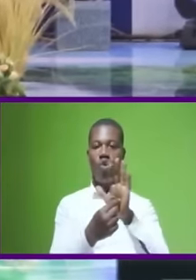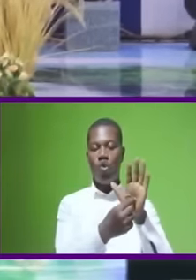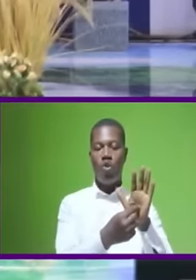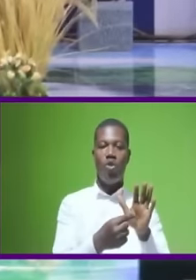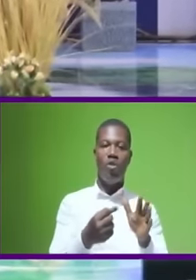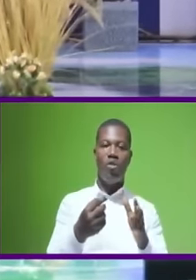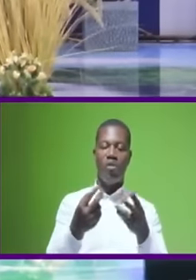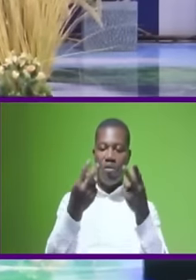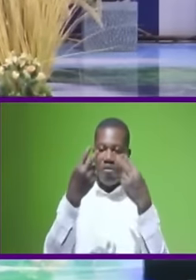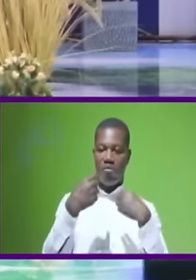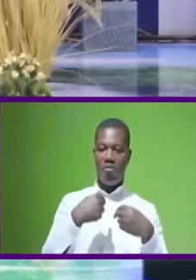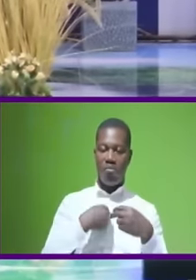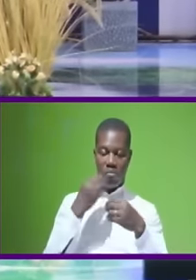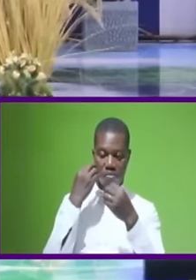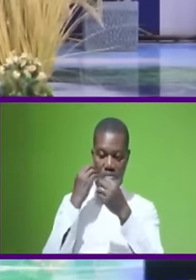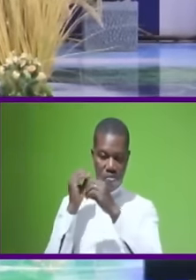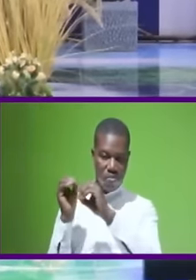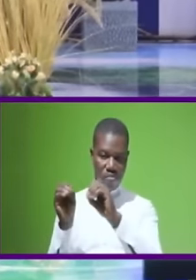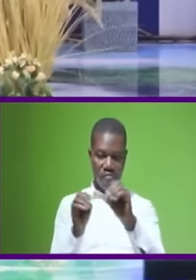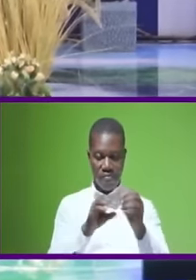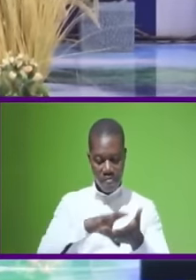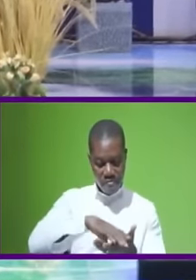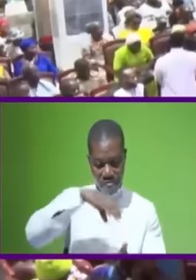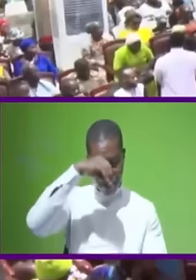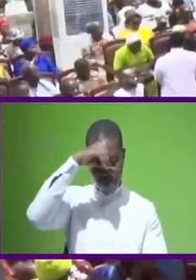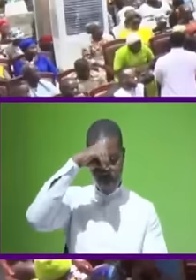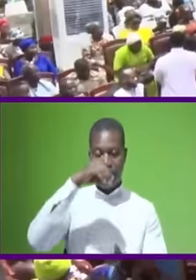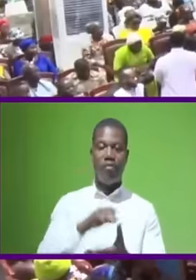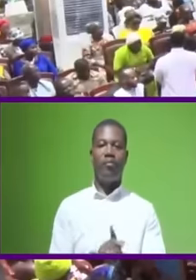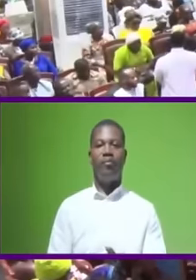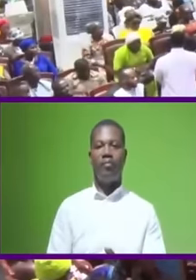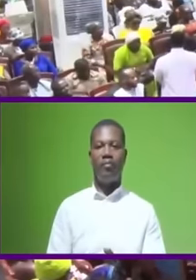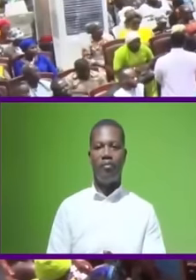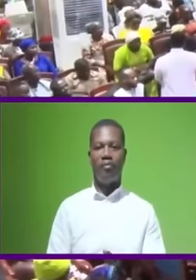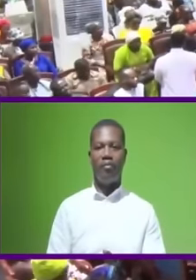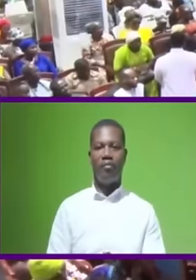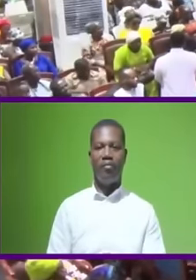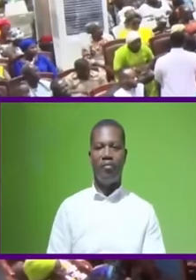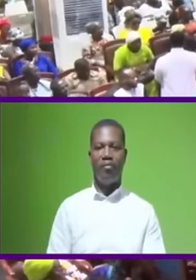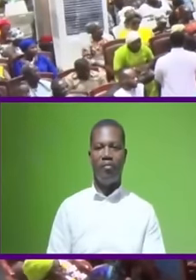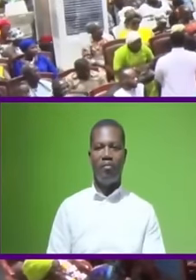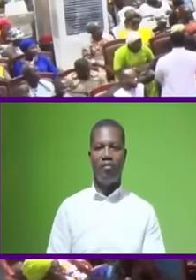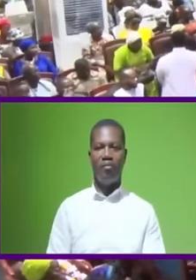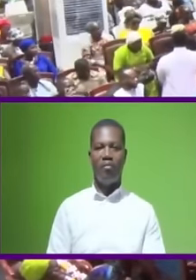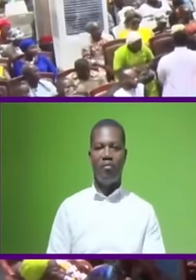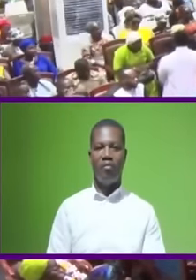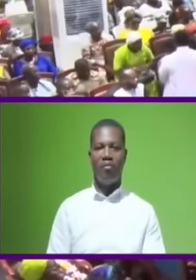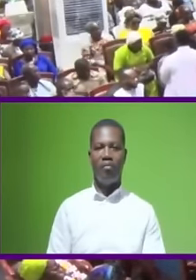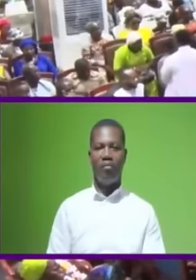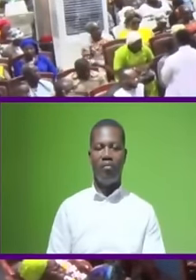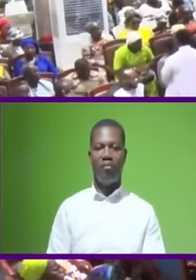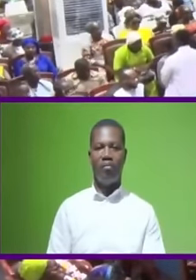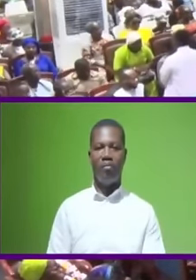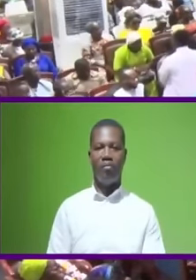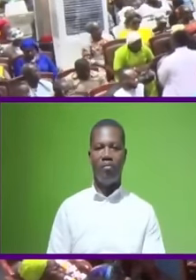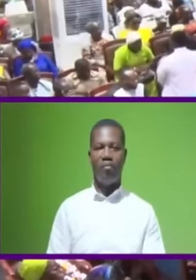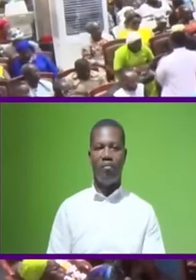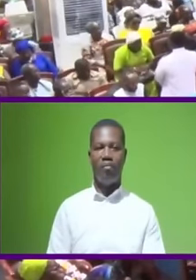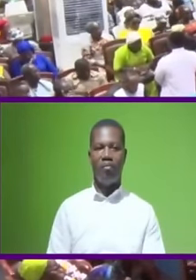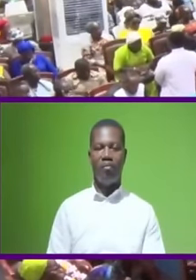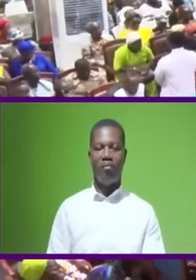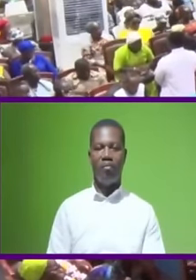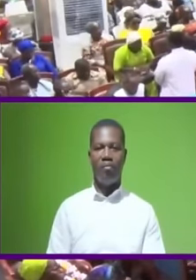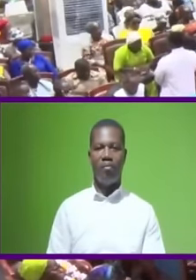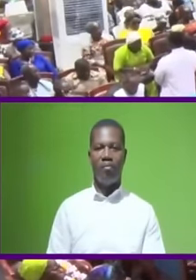I am doing it, and then continually I am demonstrating the power of the Holy Ghost. So I entreat you to learn from